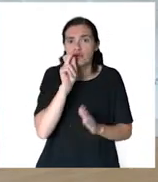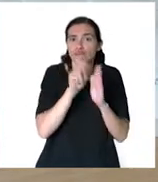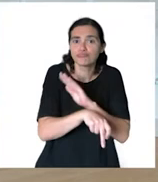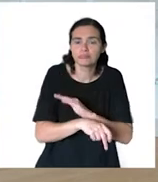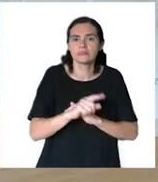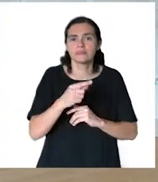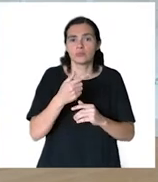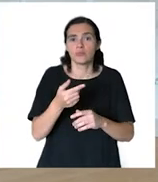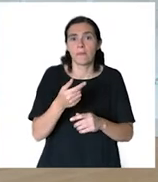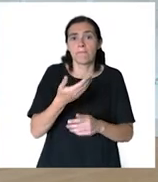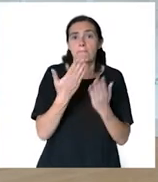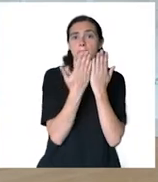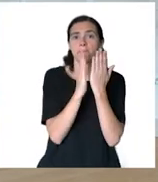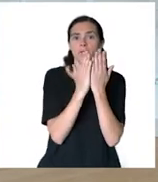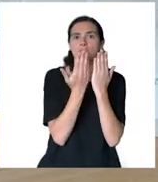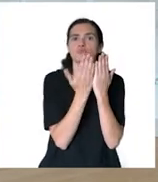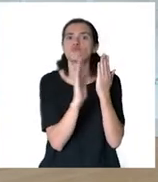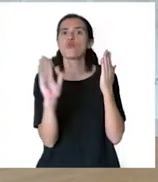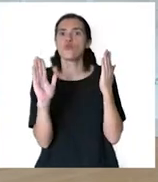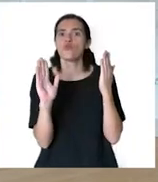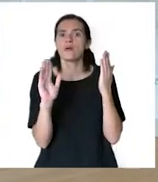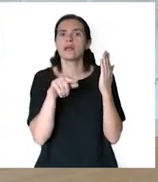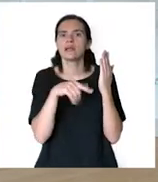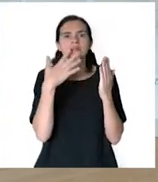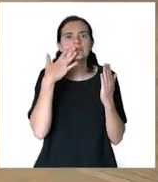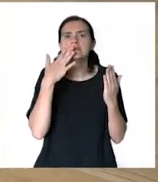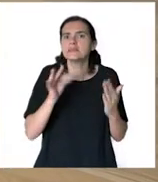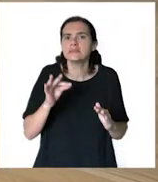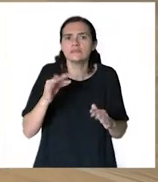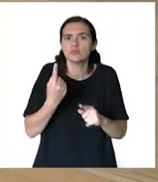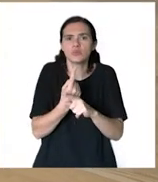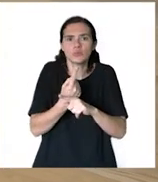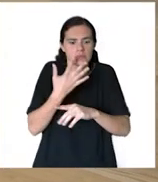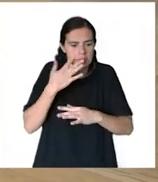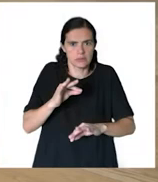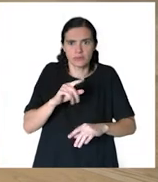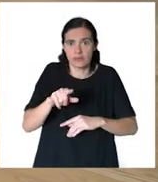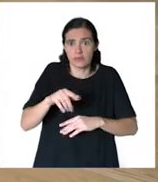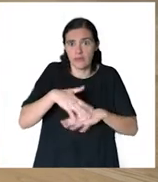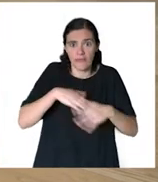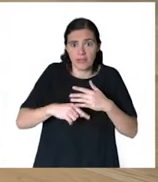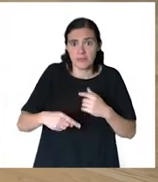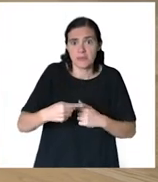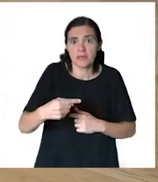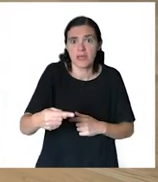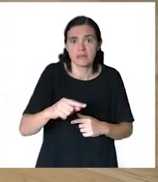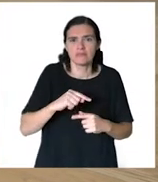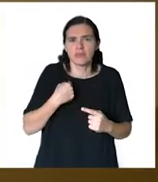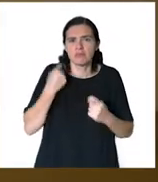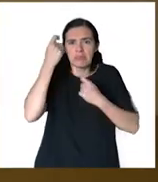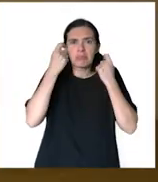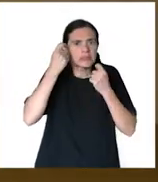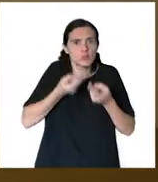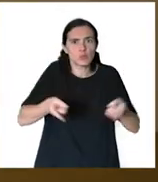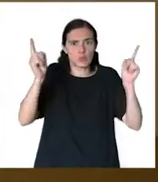you open a door. It's a very simple gesture that we do every day without thinking about